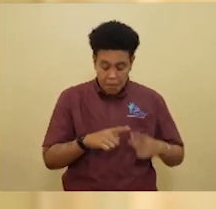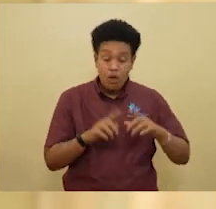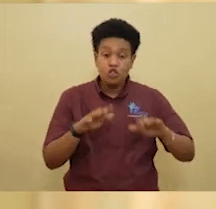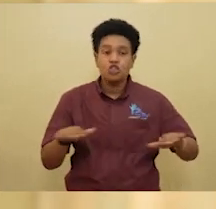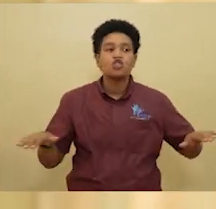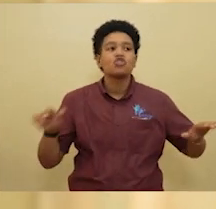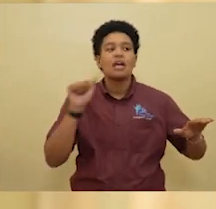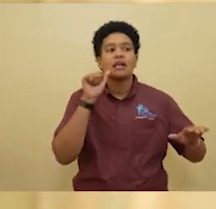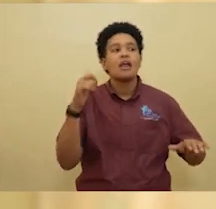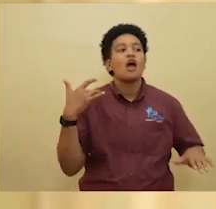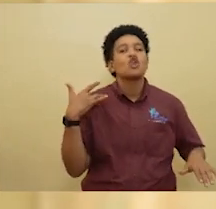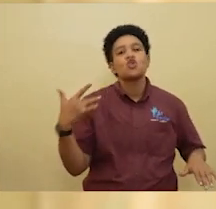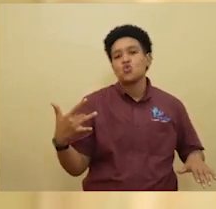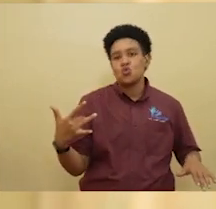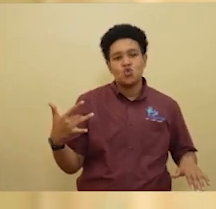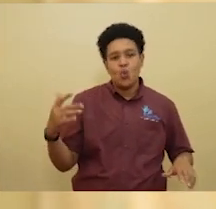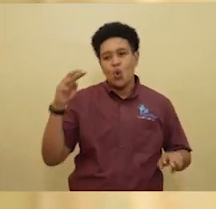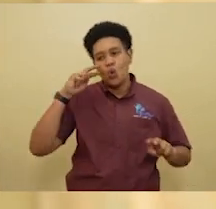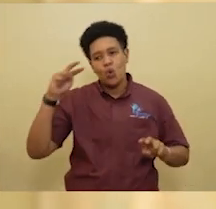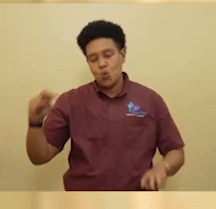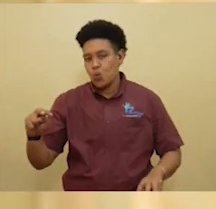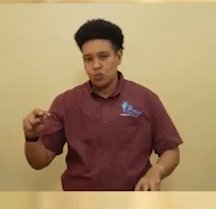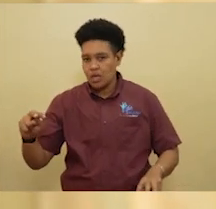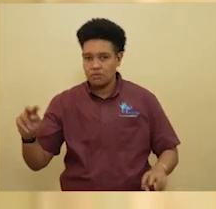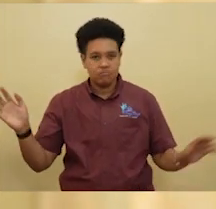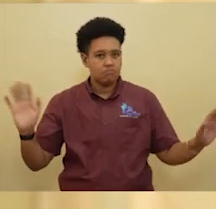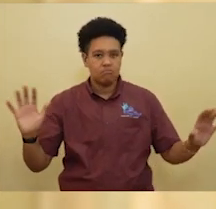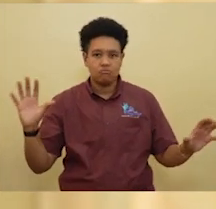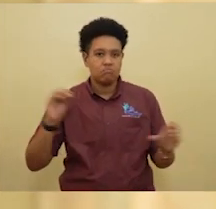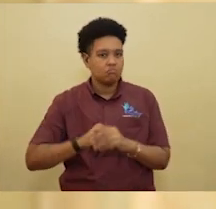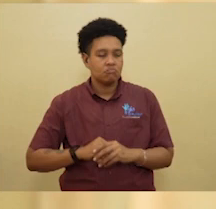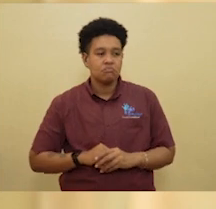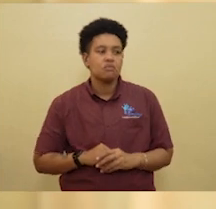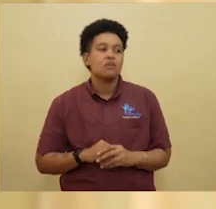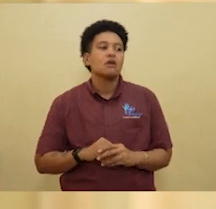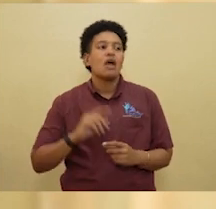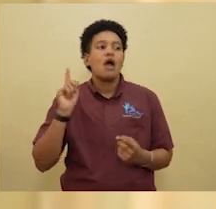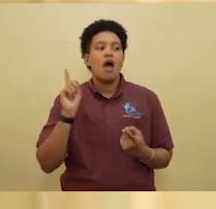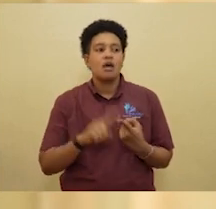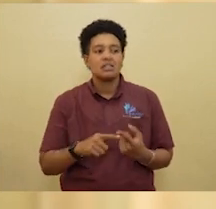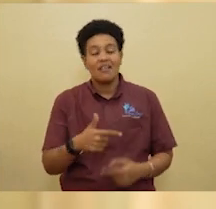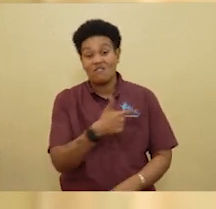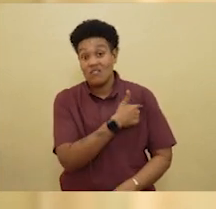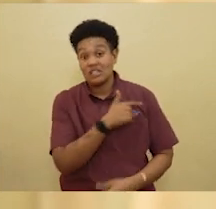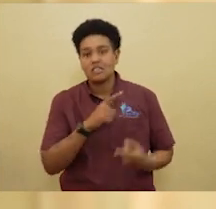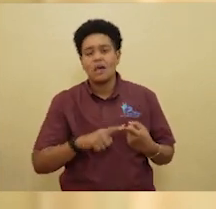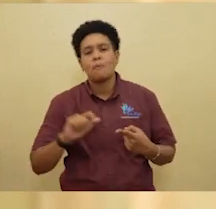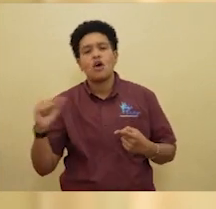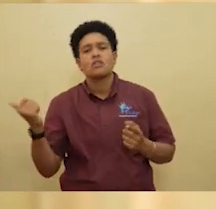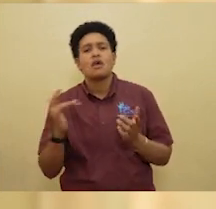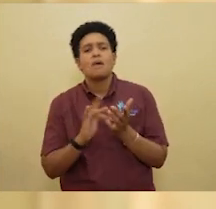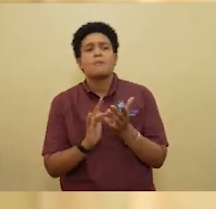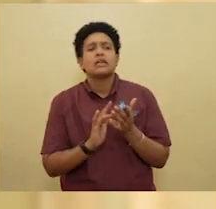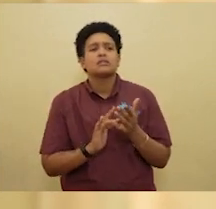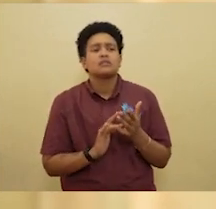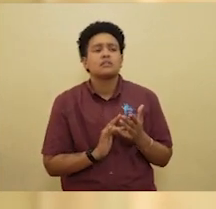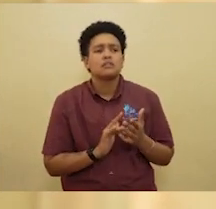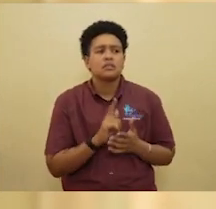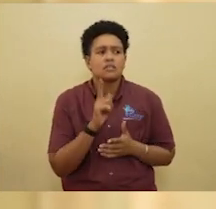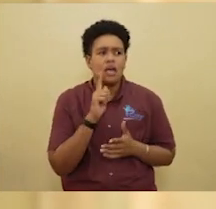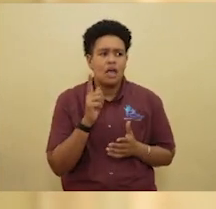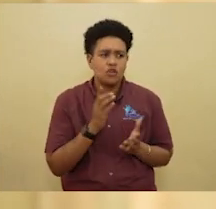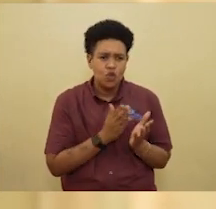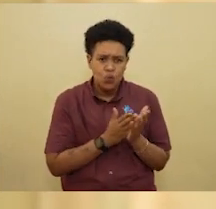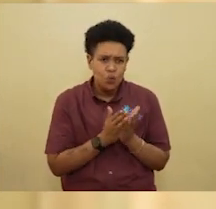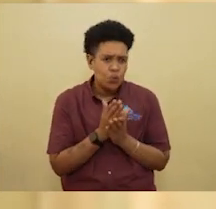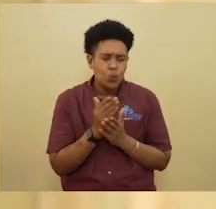are not usually looked at at all. It is until vaccines and other medications have passed